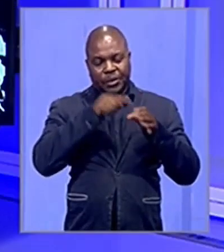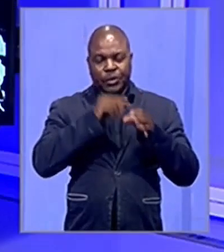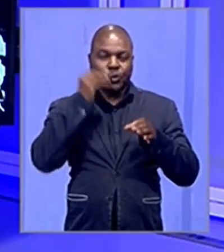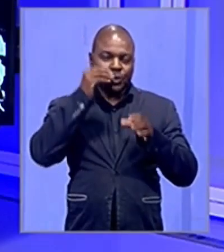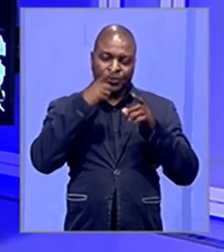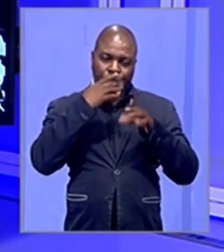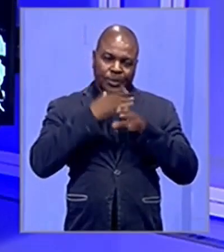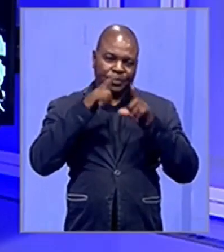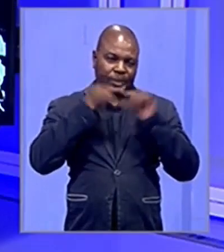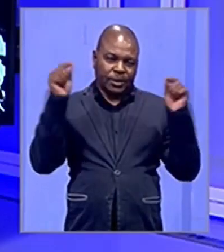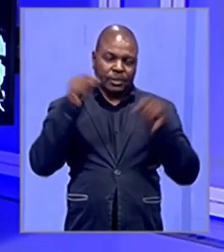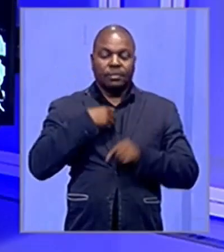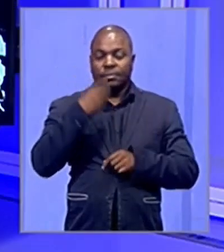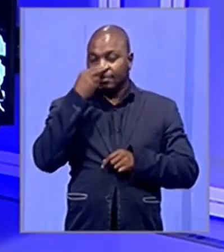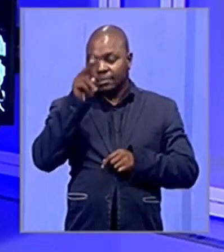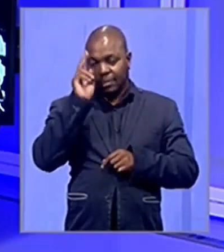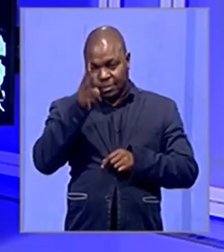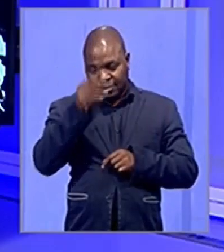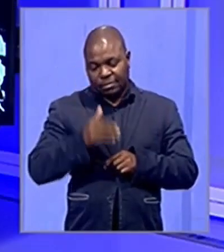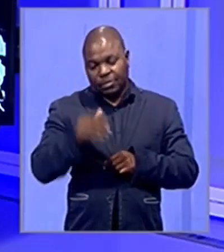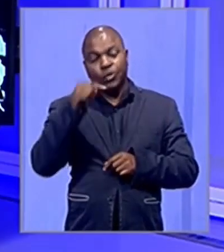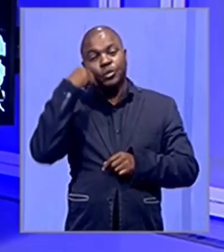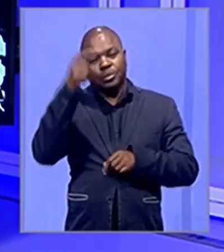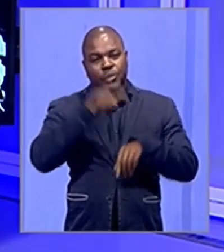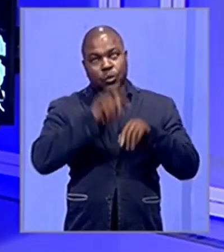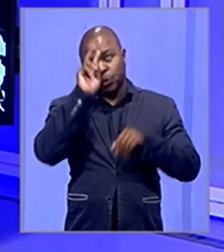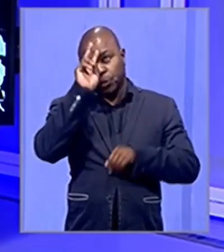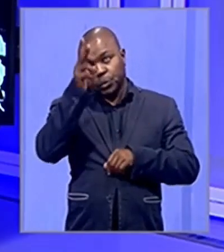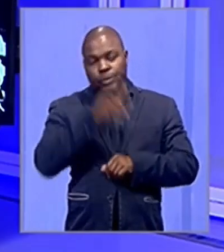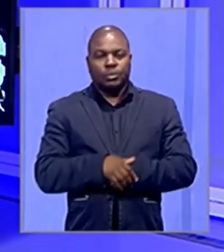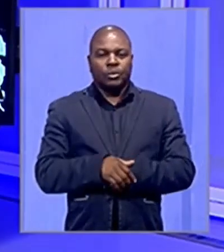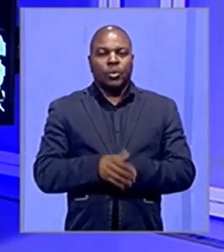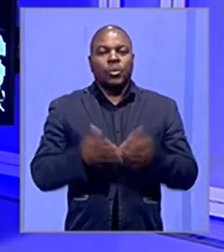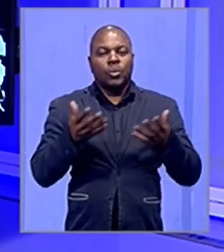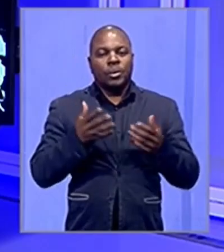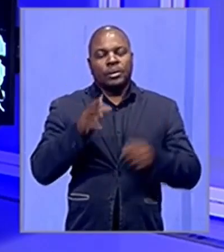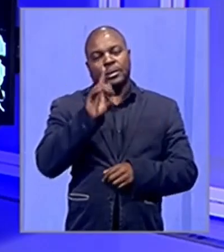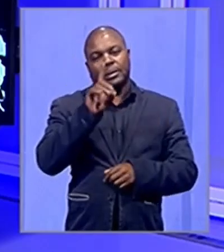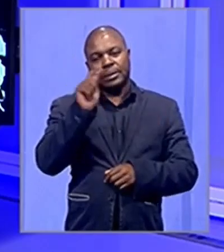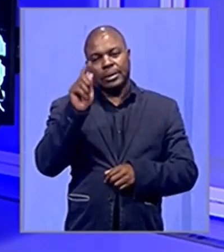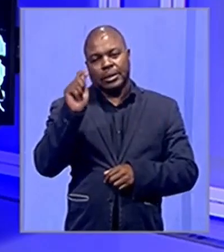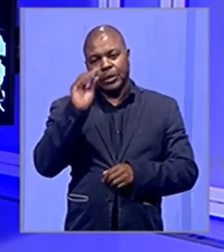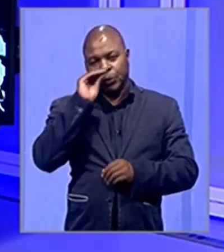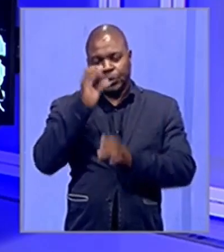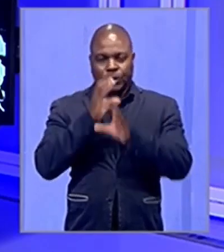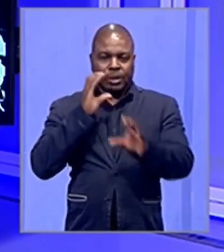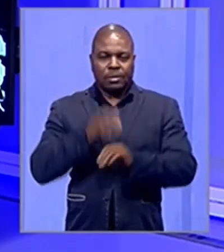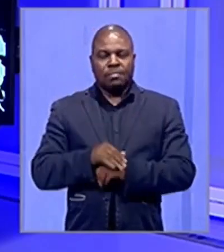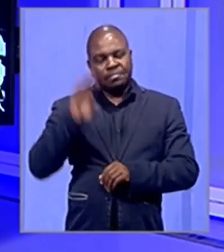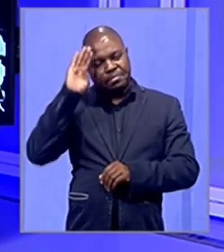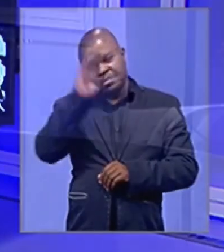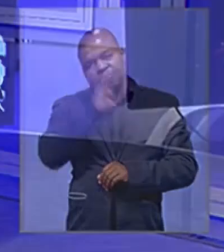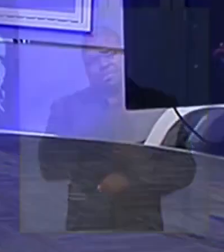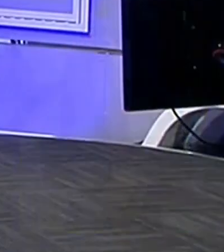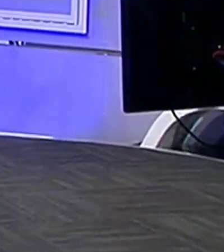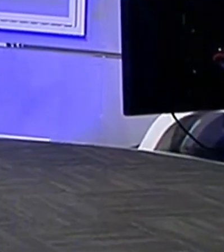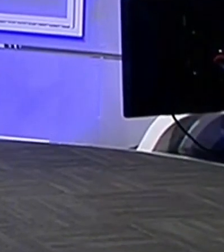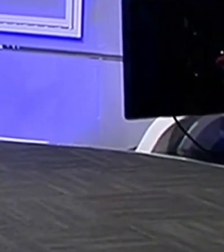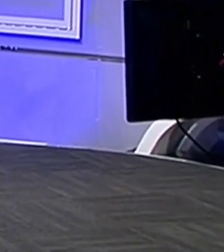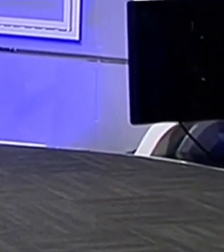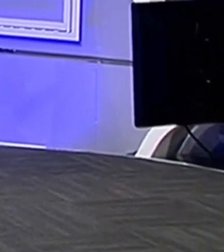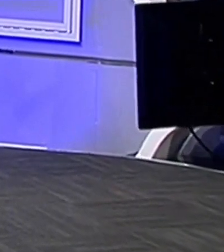lekane phirimaneng ena boela o kopane le ona hape hosane ka hora ya bobedi kgasong ya ditaba kanaleng ya DTT ke o taba